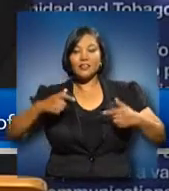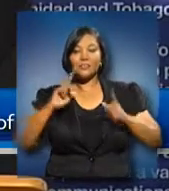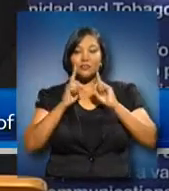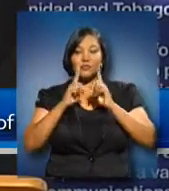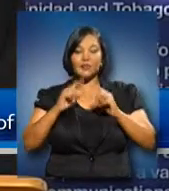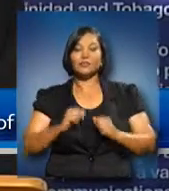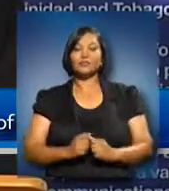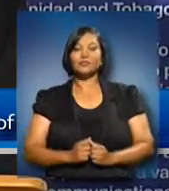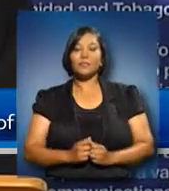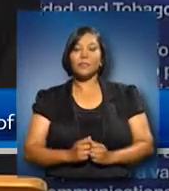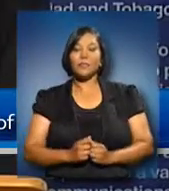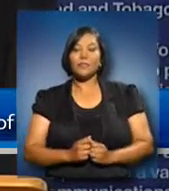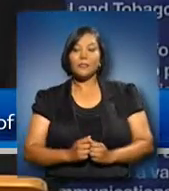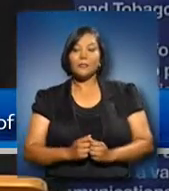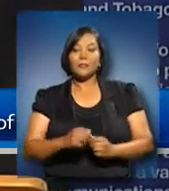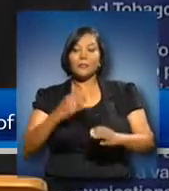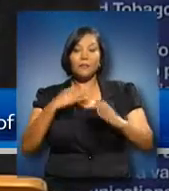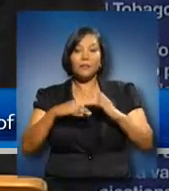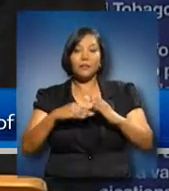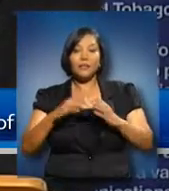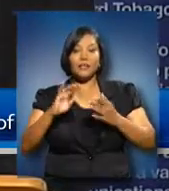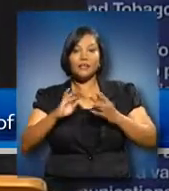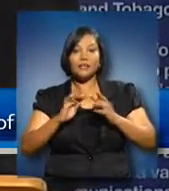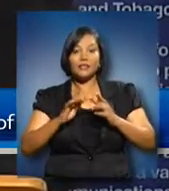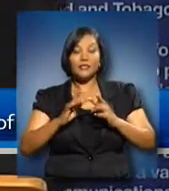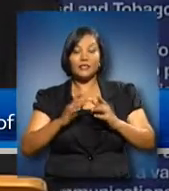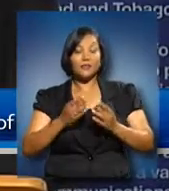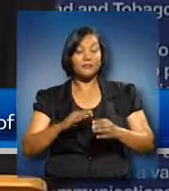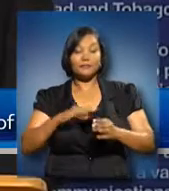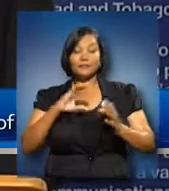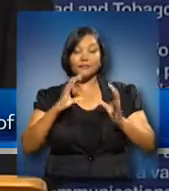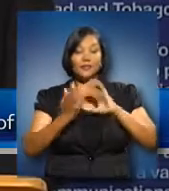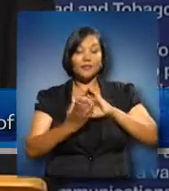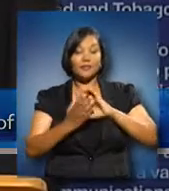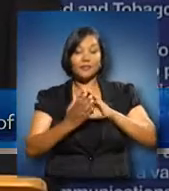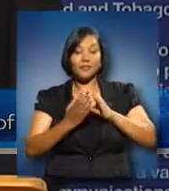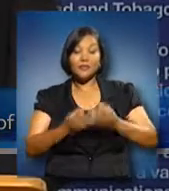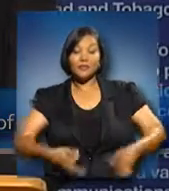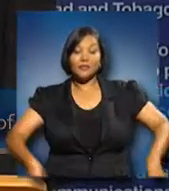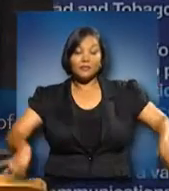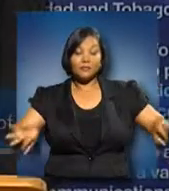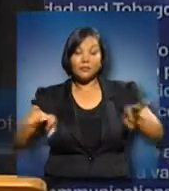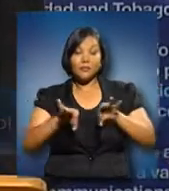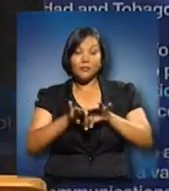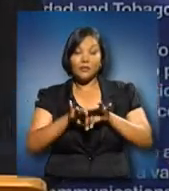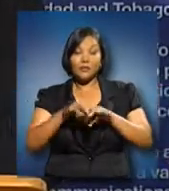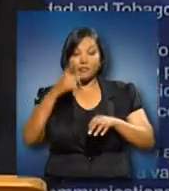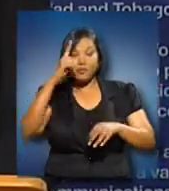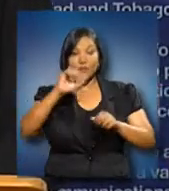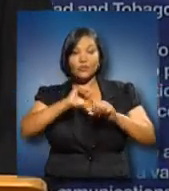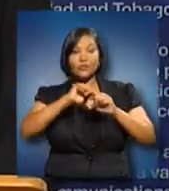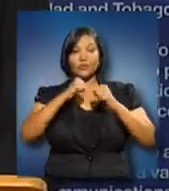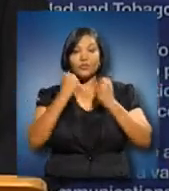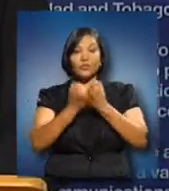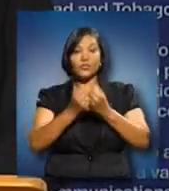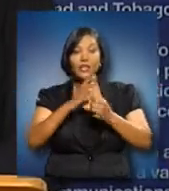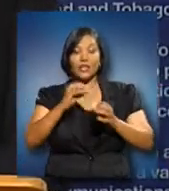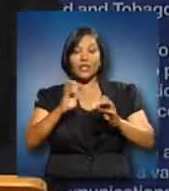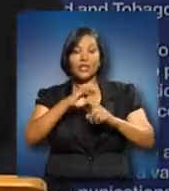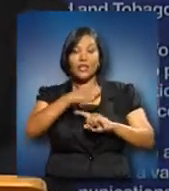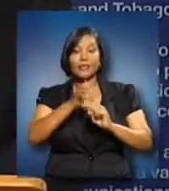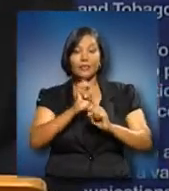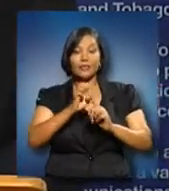opening remarks. Broadband has become an essential prerequisite for social and economic